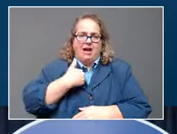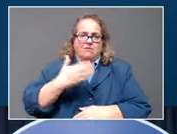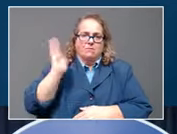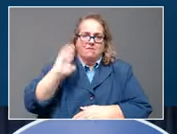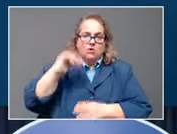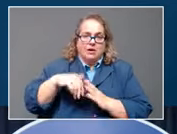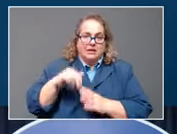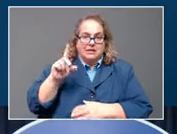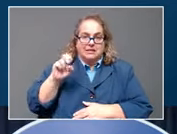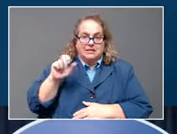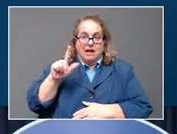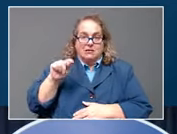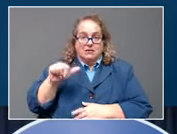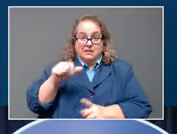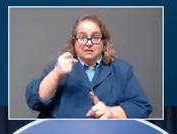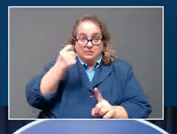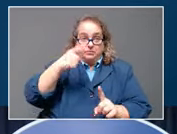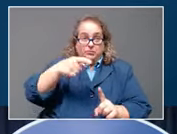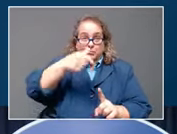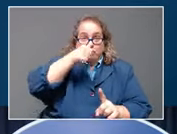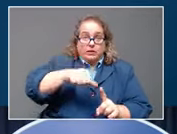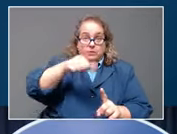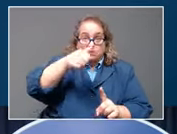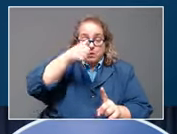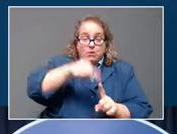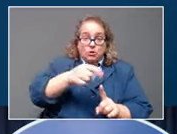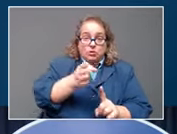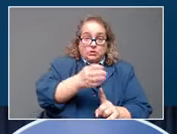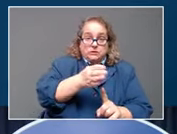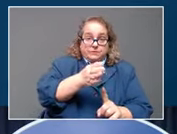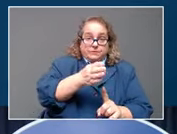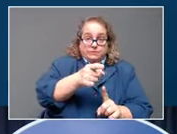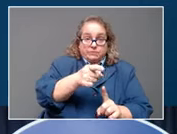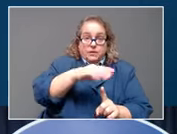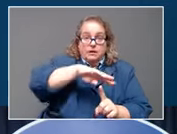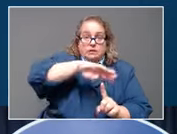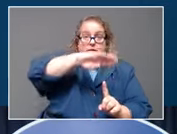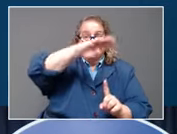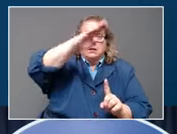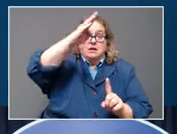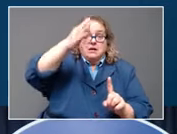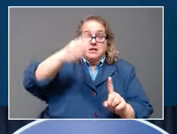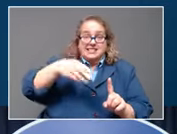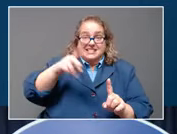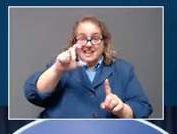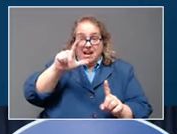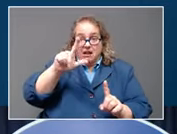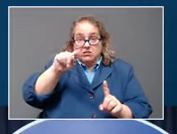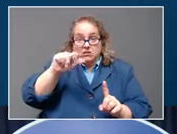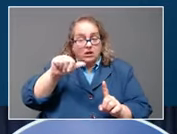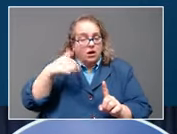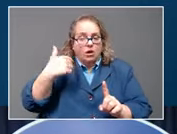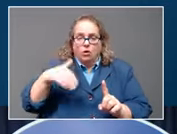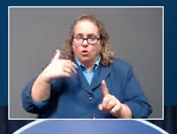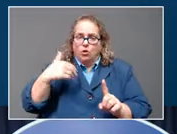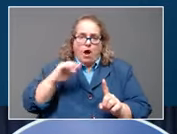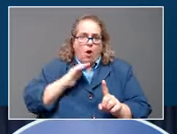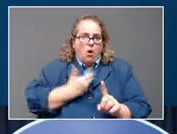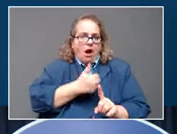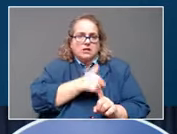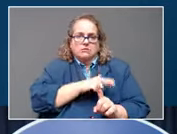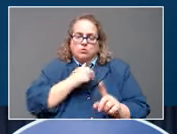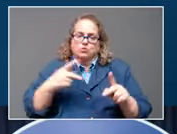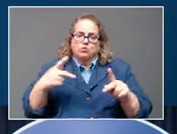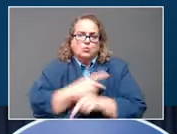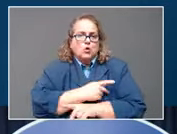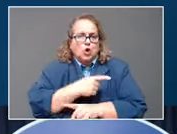So Delta overran our hospitals. We had to call in the National Guard, which we have done